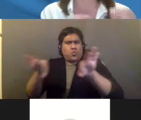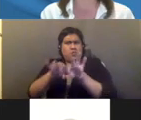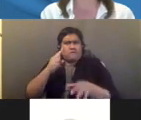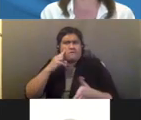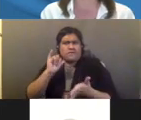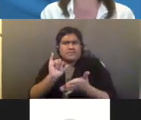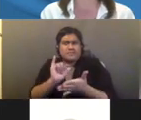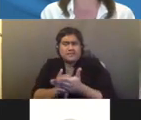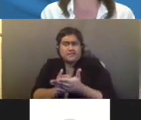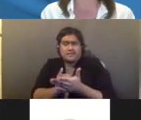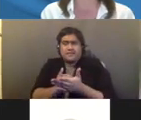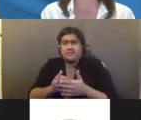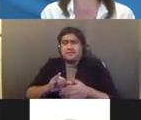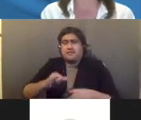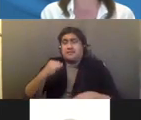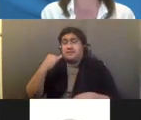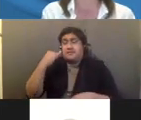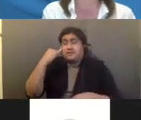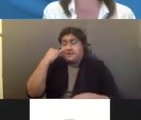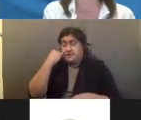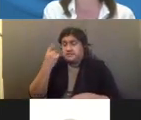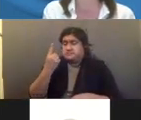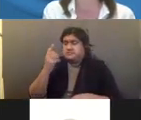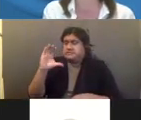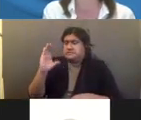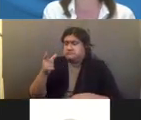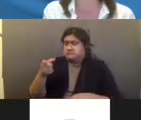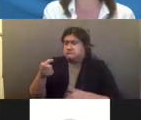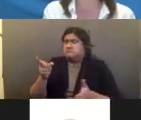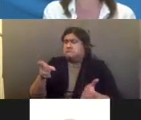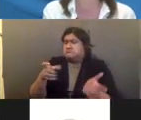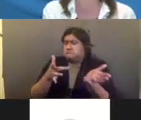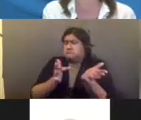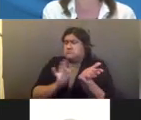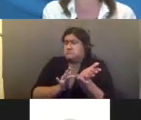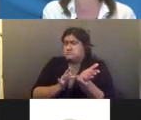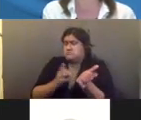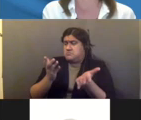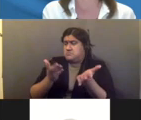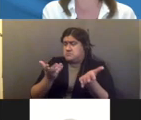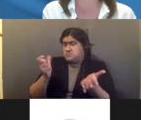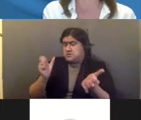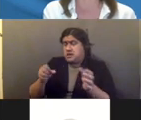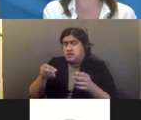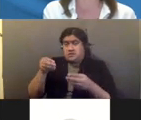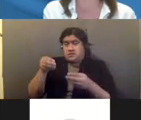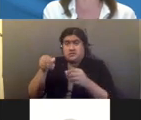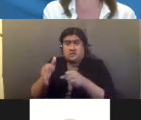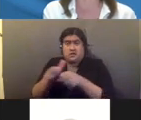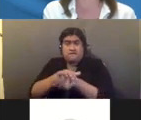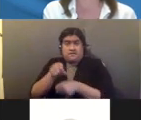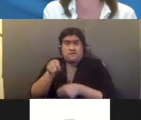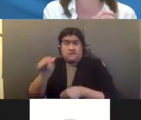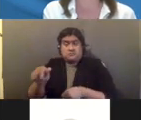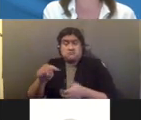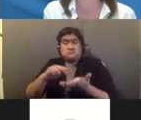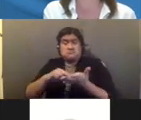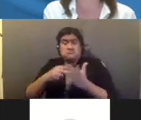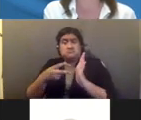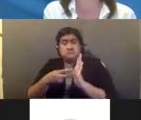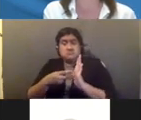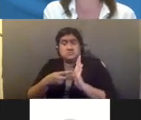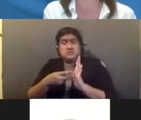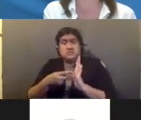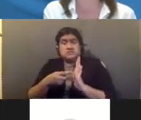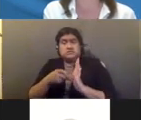something seems like it's medically indicated and might otherwise be covered. Then you're on very good footing for insurances